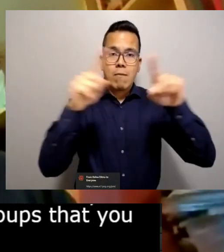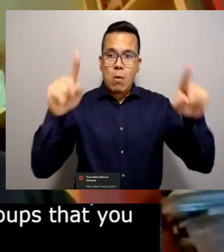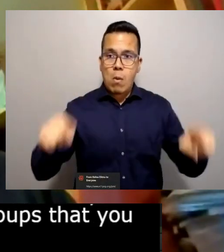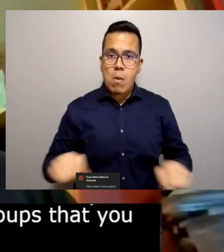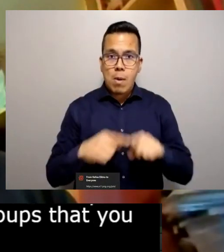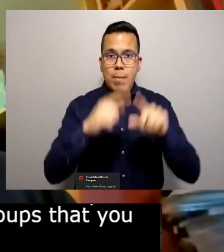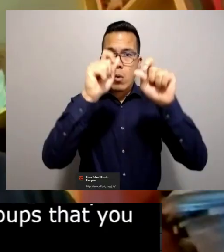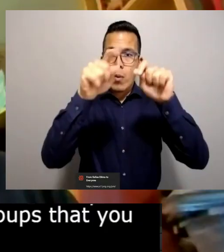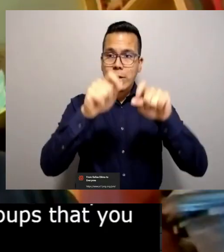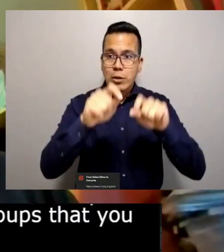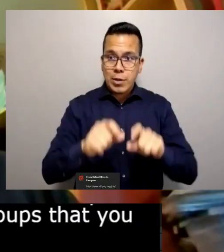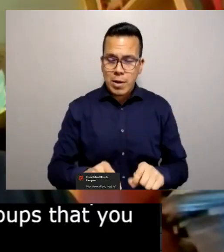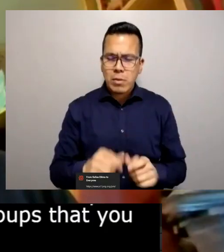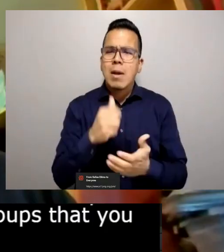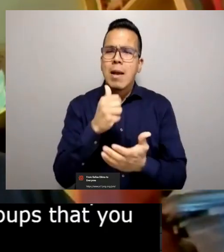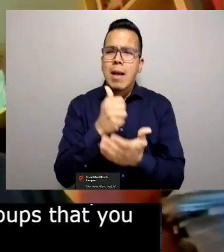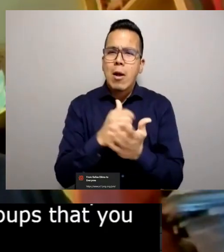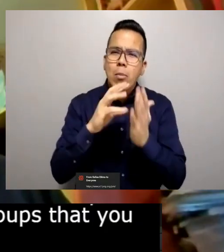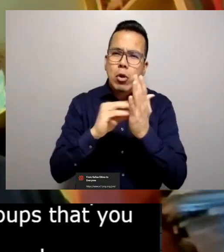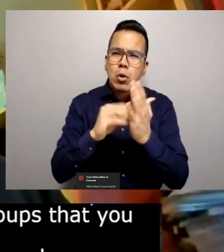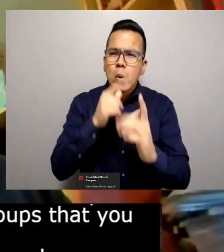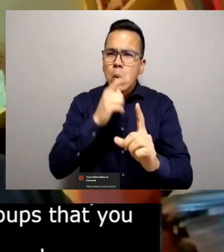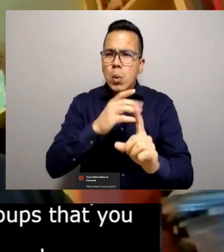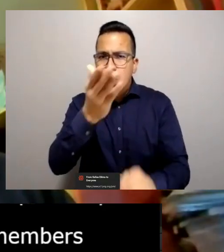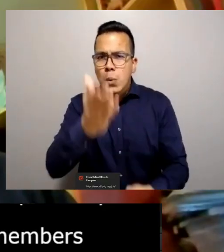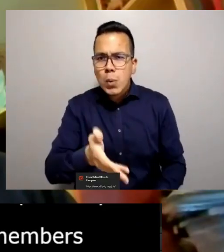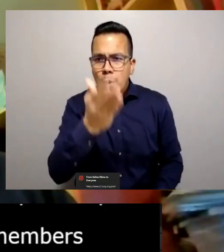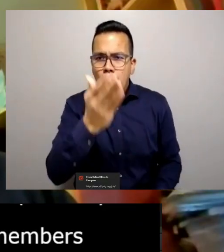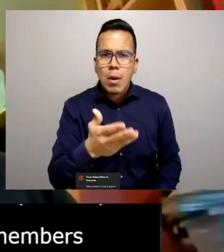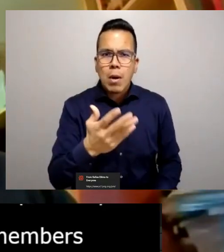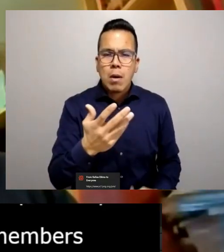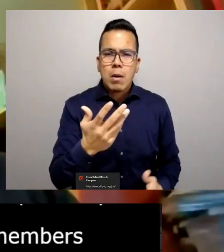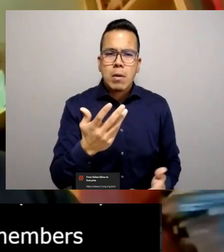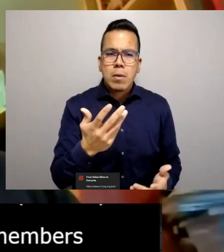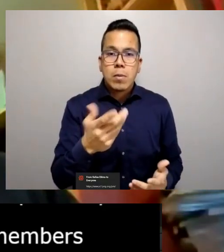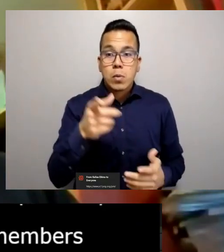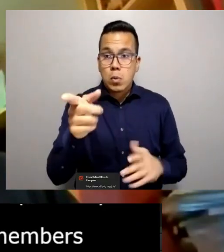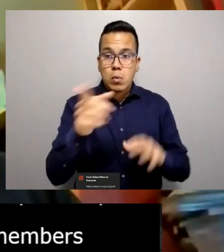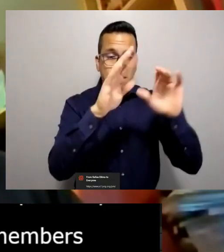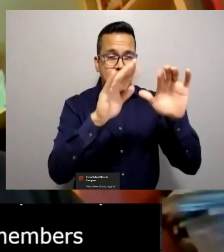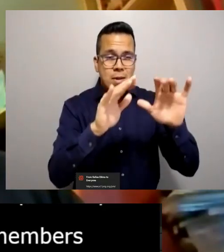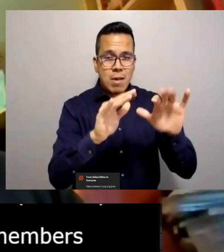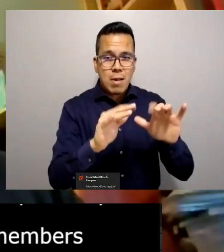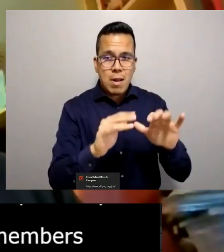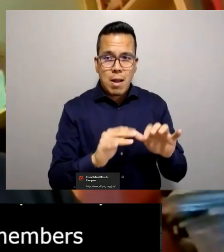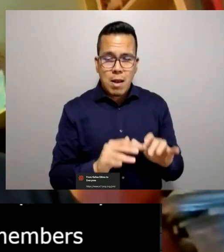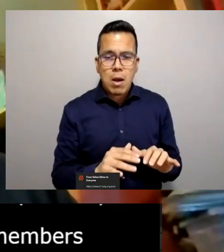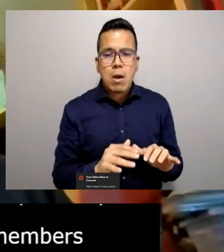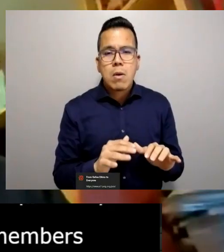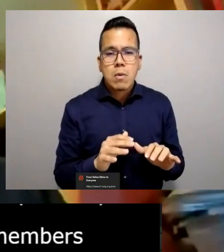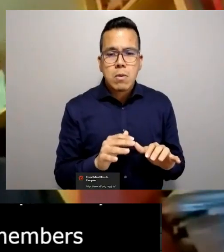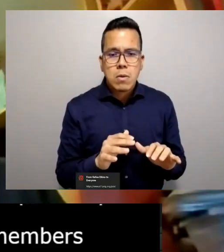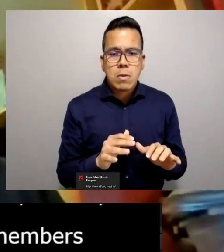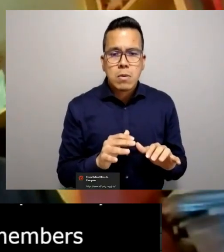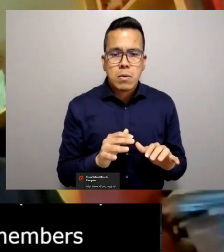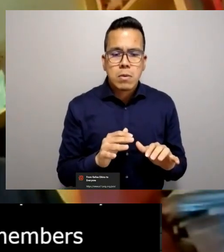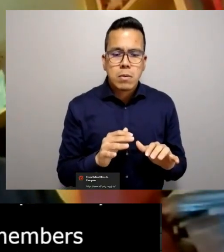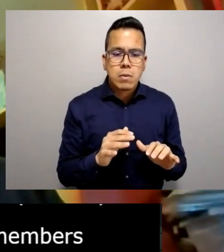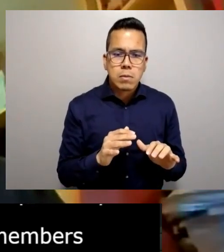members better. So you'll fill that out. Of course, if you have any